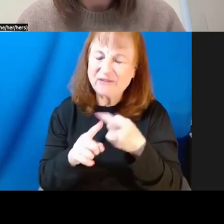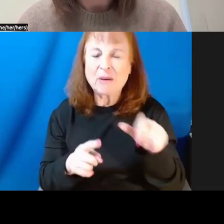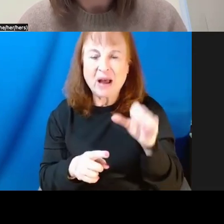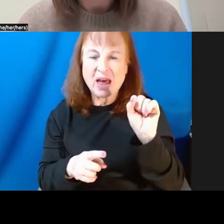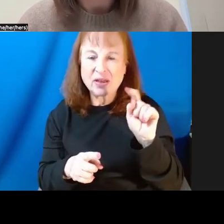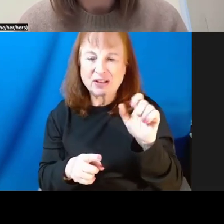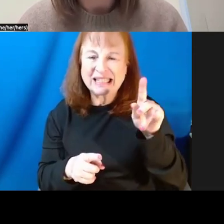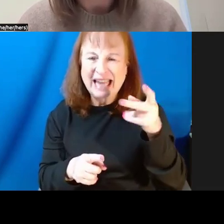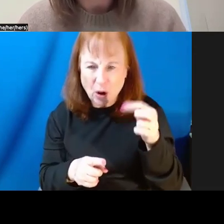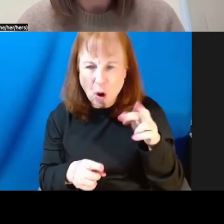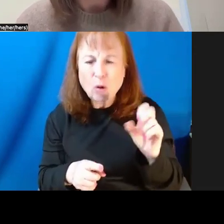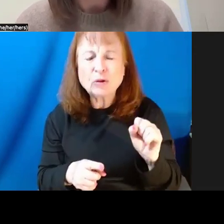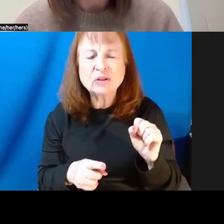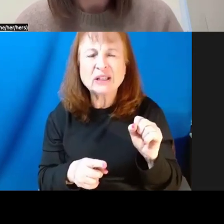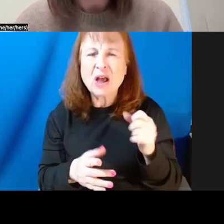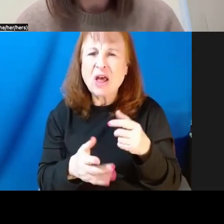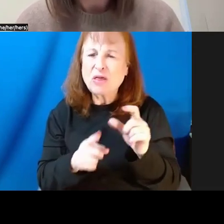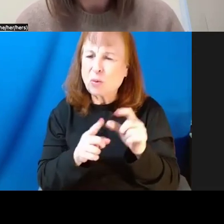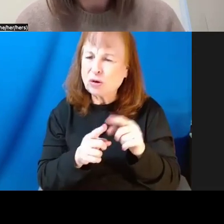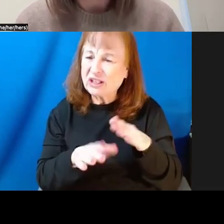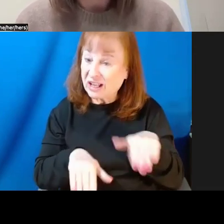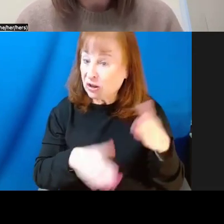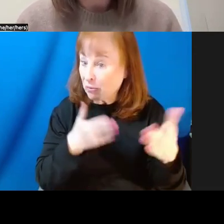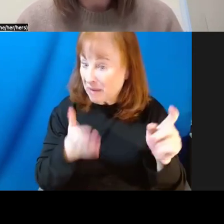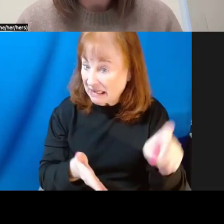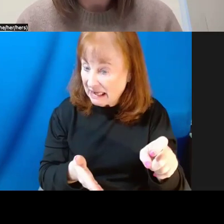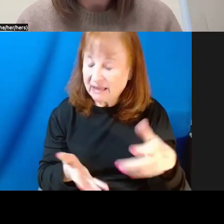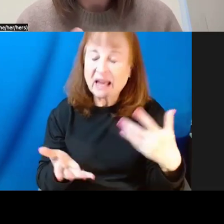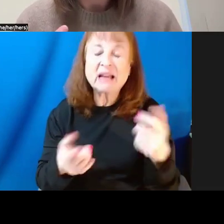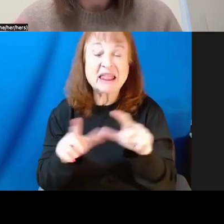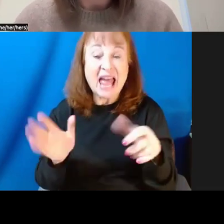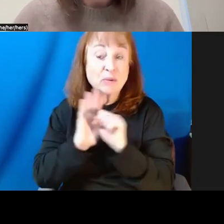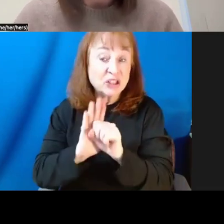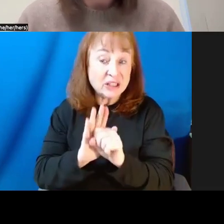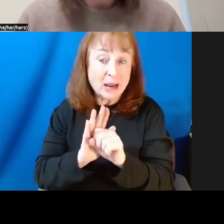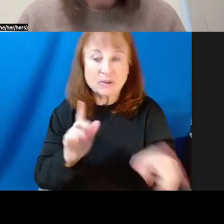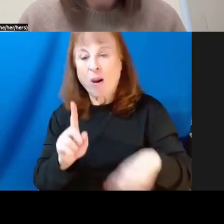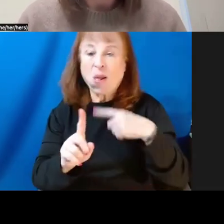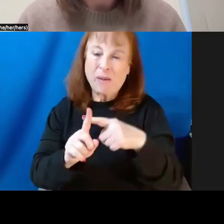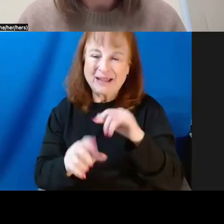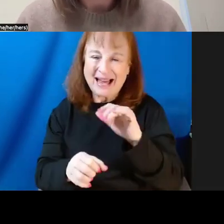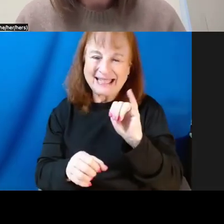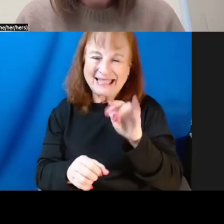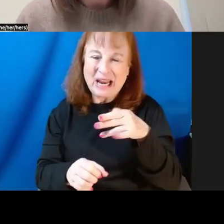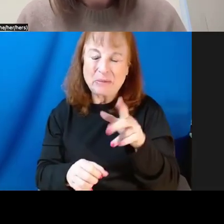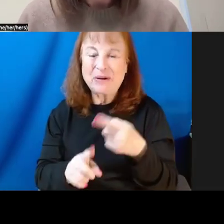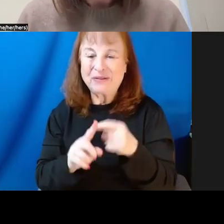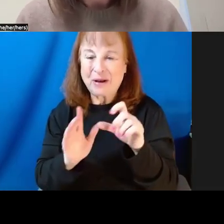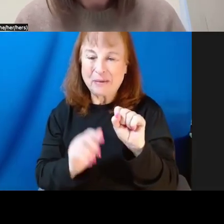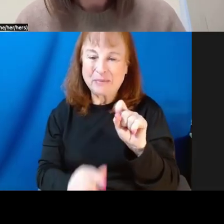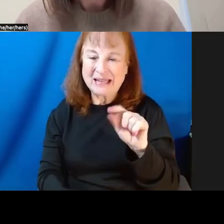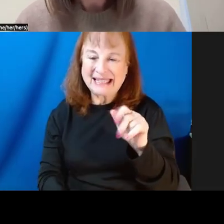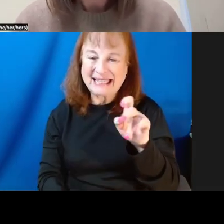about the words that their children might need or want to say. So there were language samples plus input from stakeholders in that